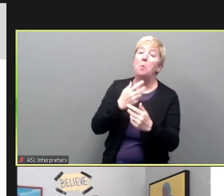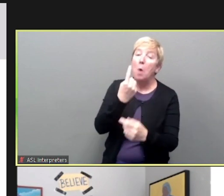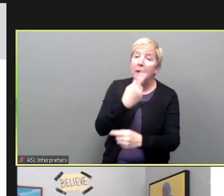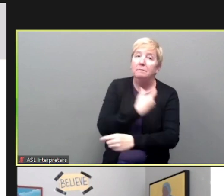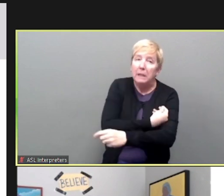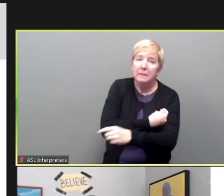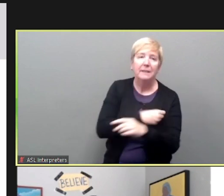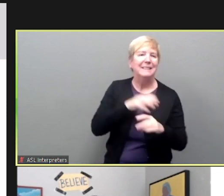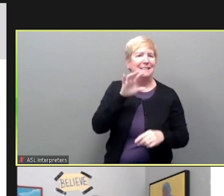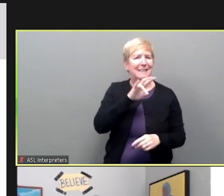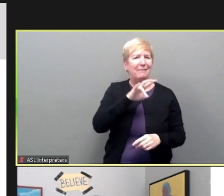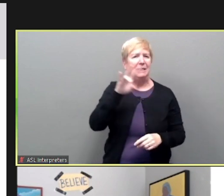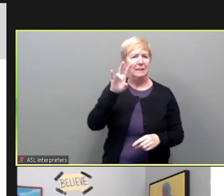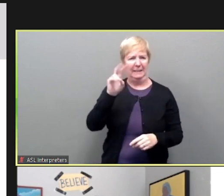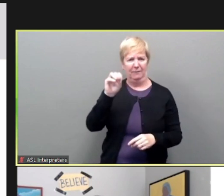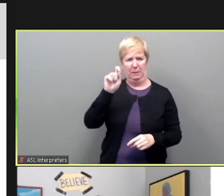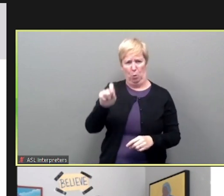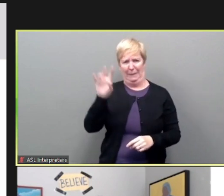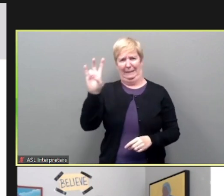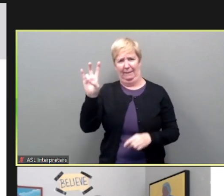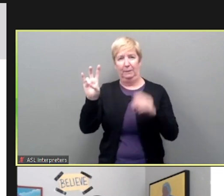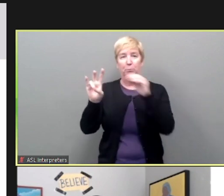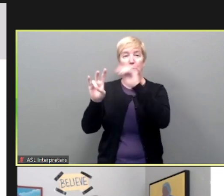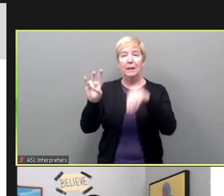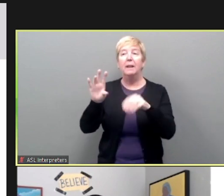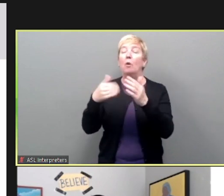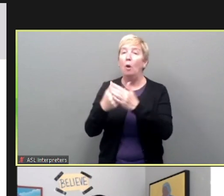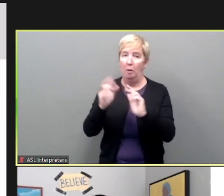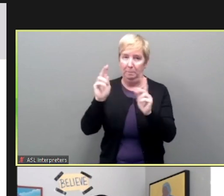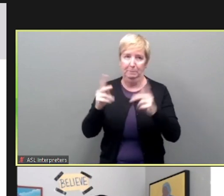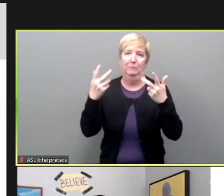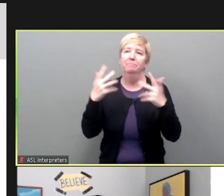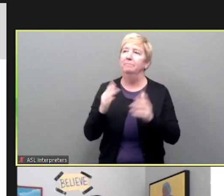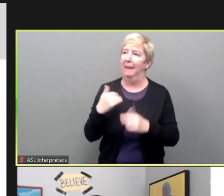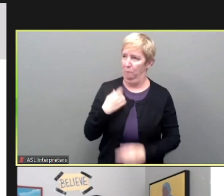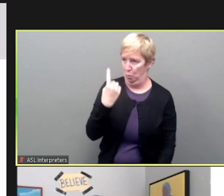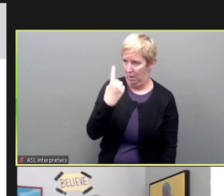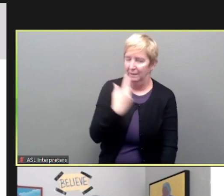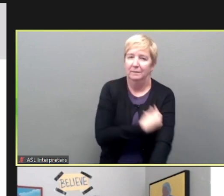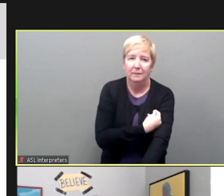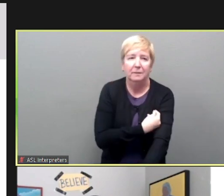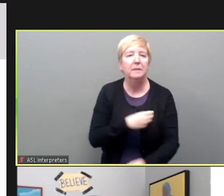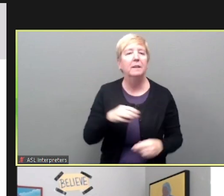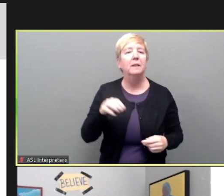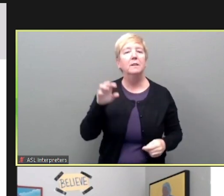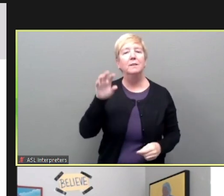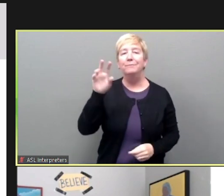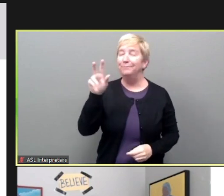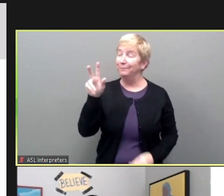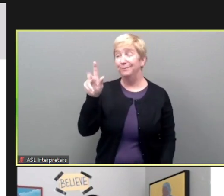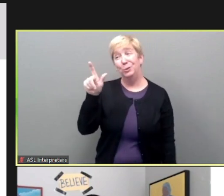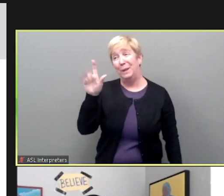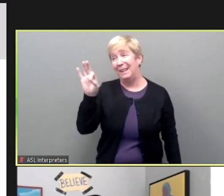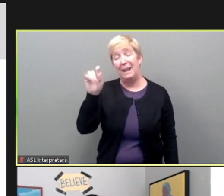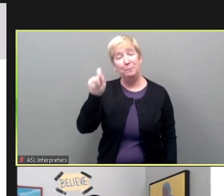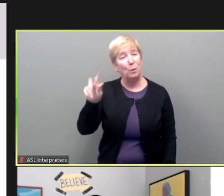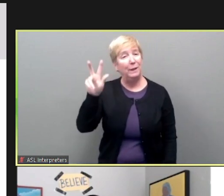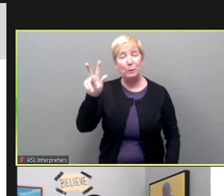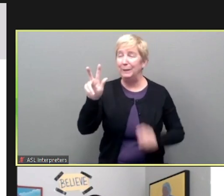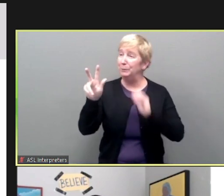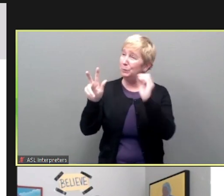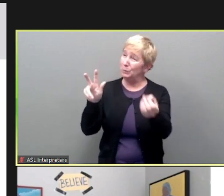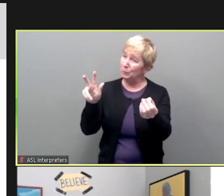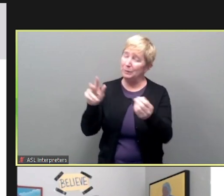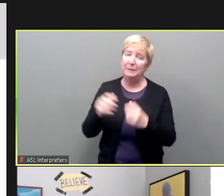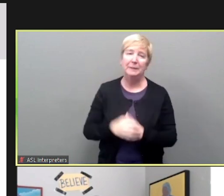70.7% of all New Mexicans partially vaccinated, 29.3 unvaccinated. And so you can see the numbers down here. I'm not going to go